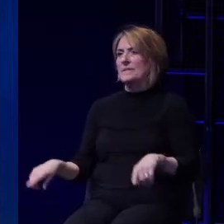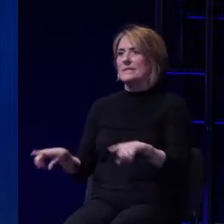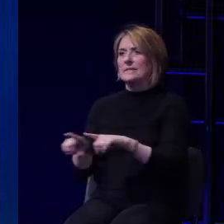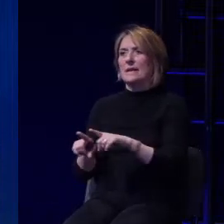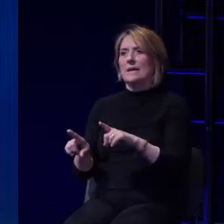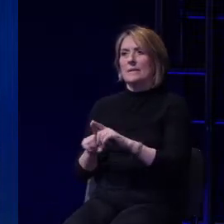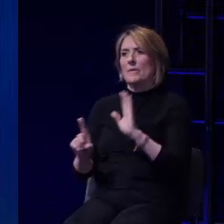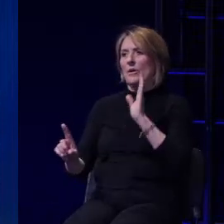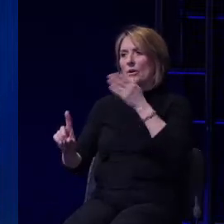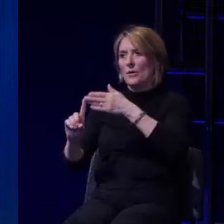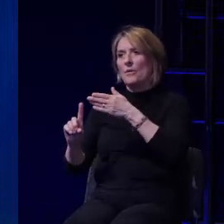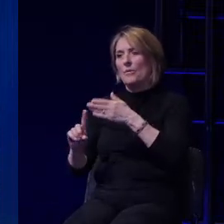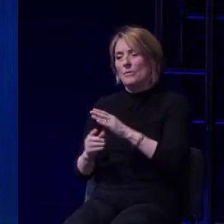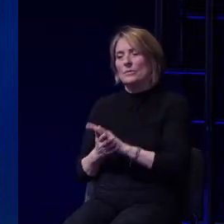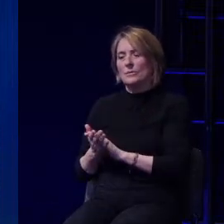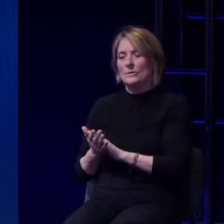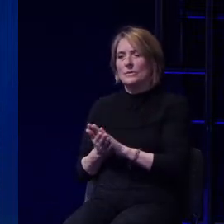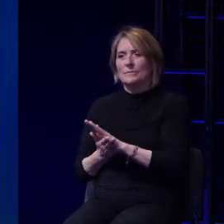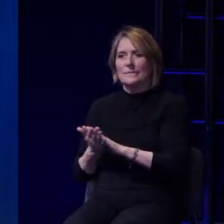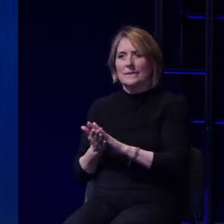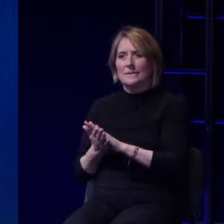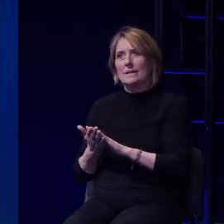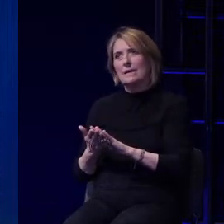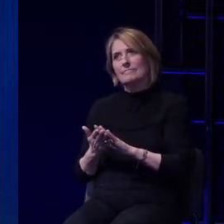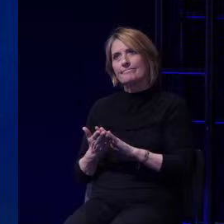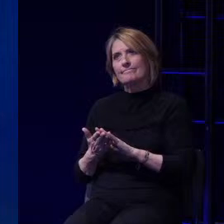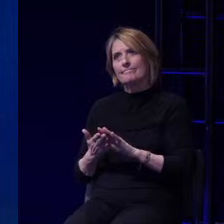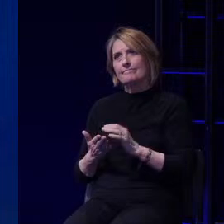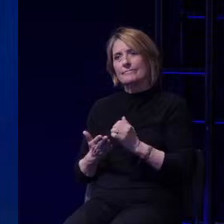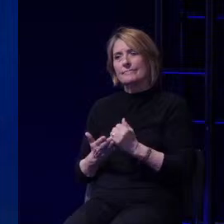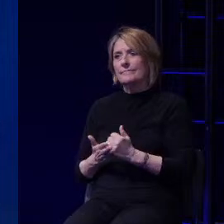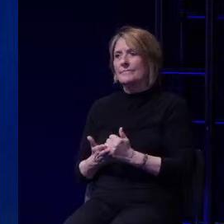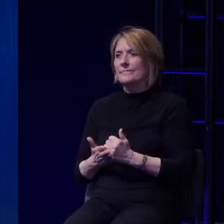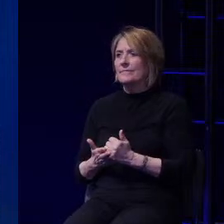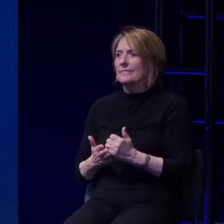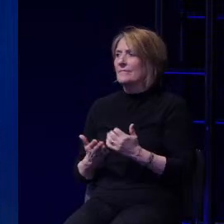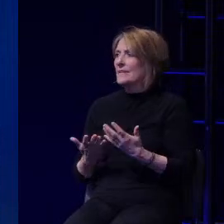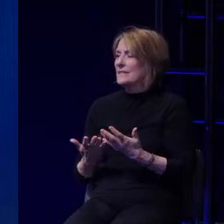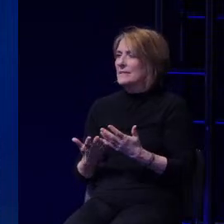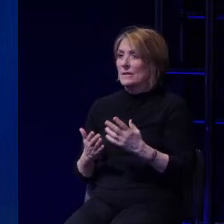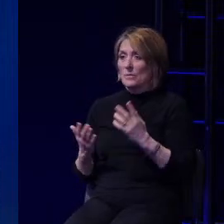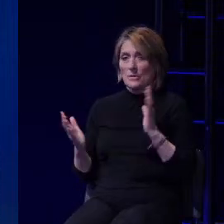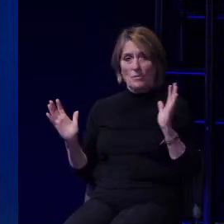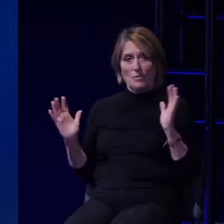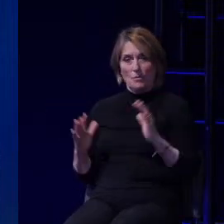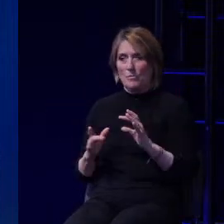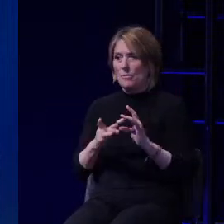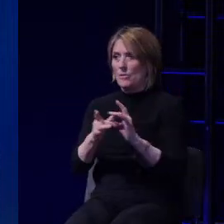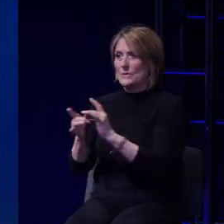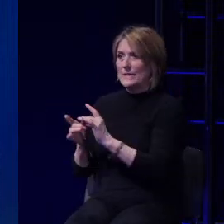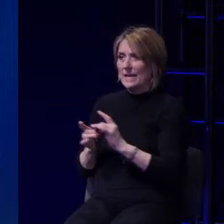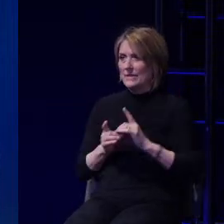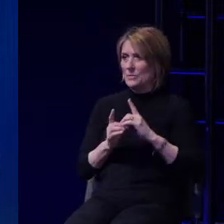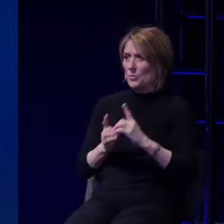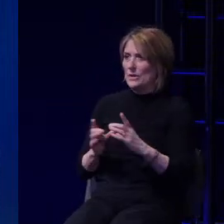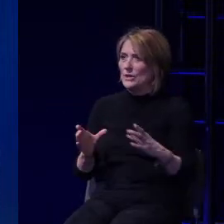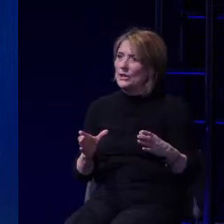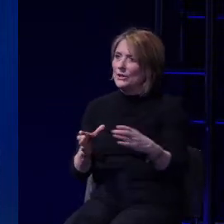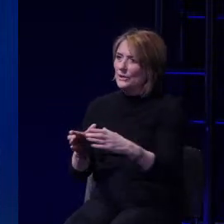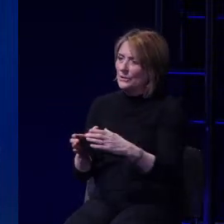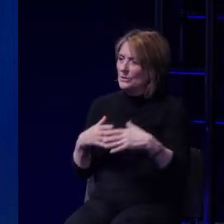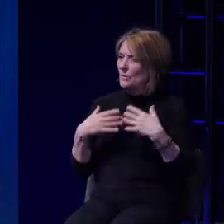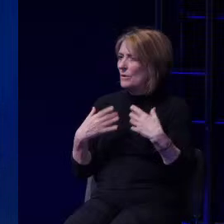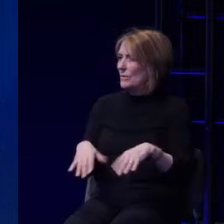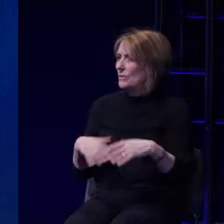know, there's a great joy to be found in everyone working together as a unit. And there are not